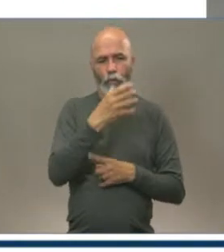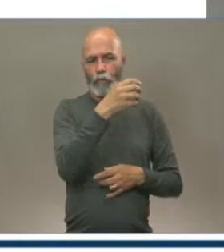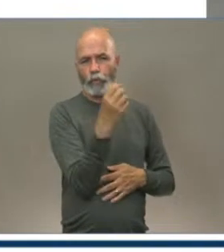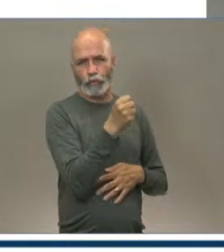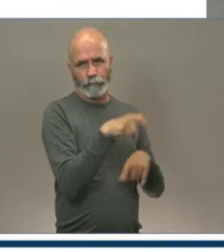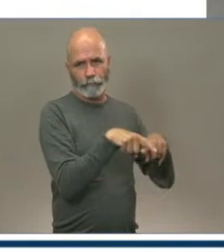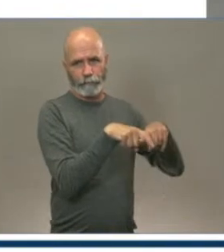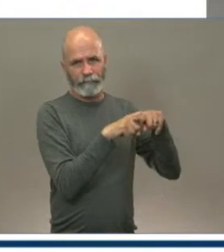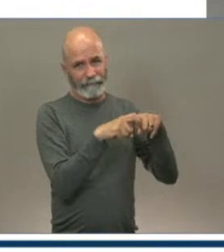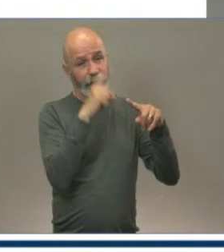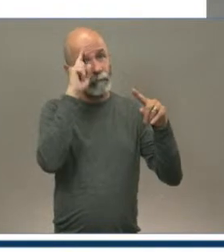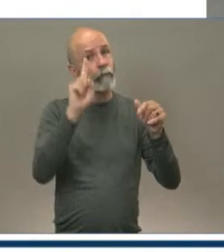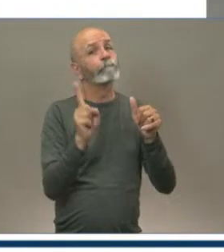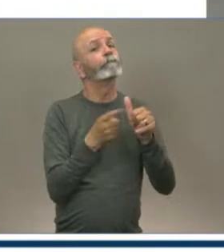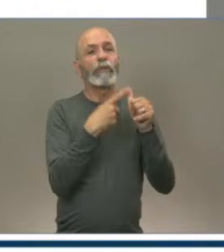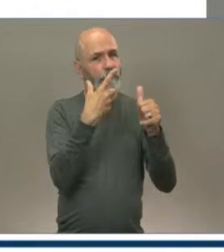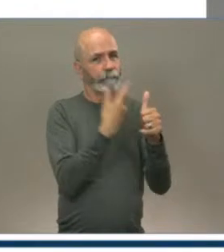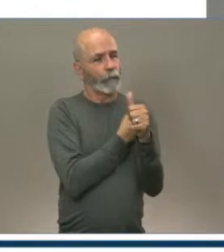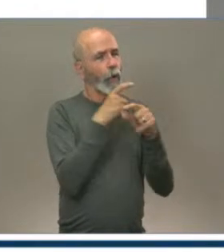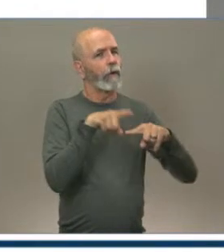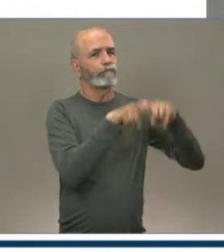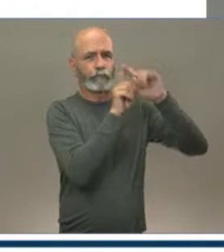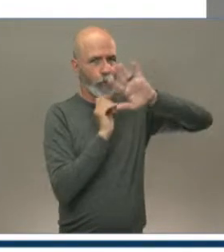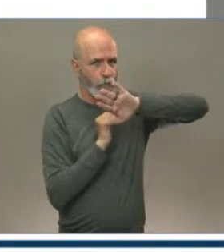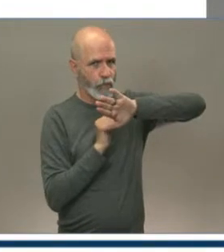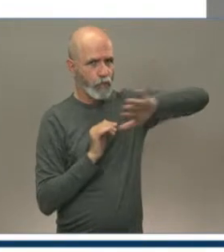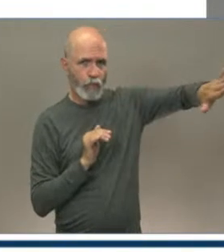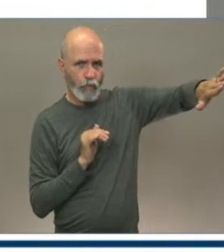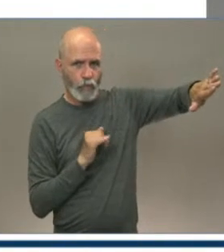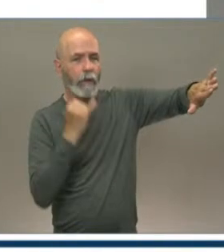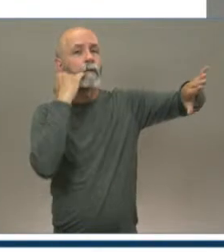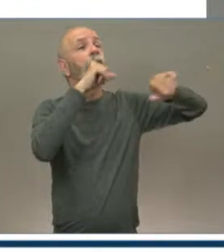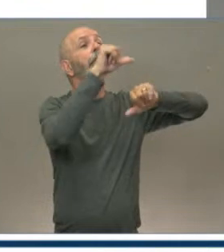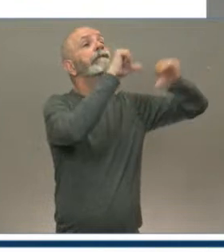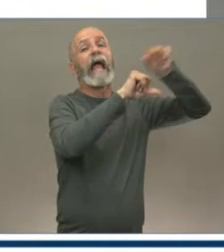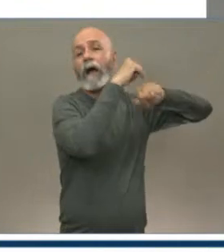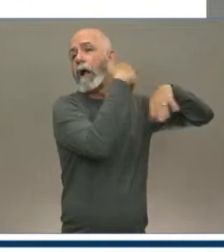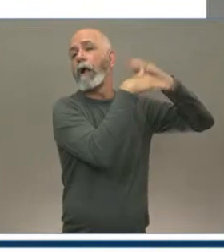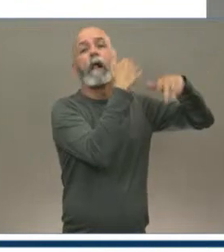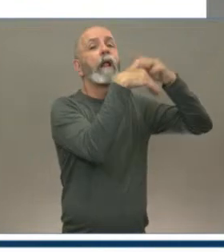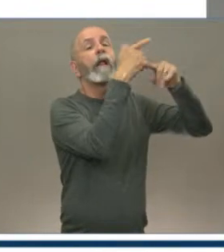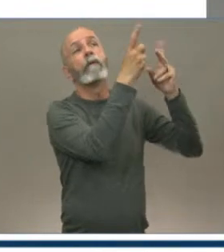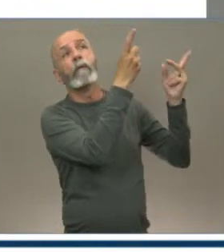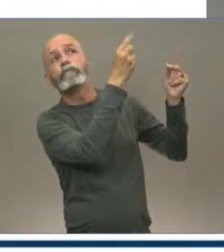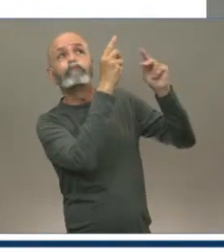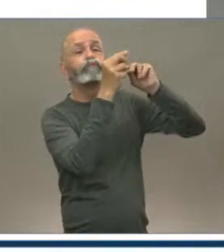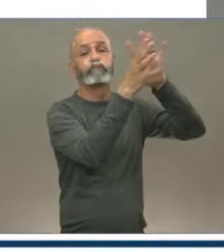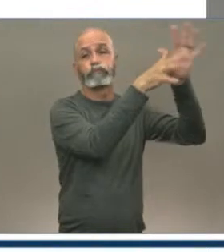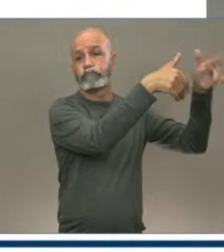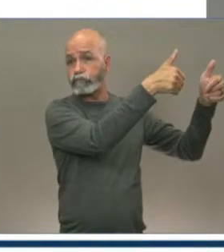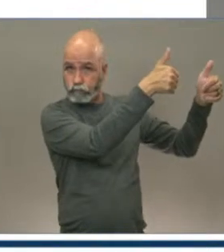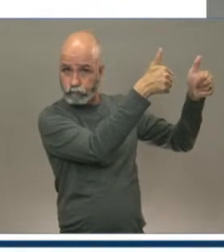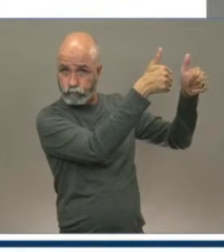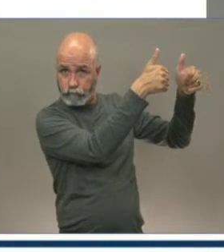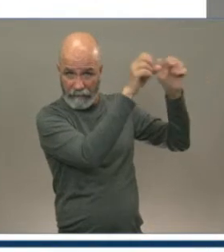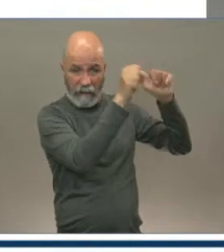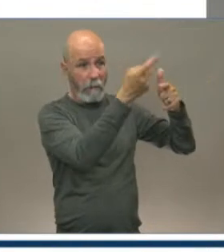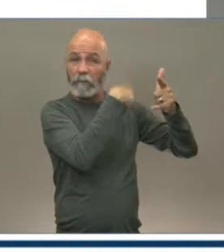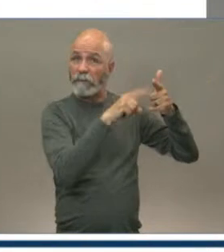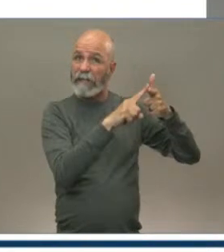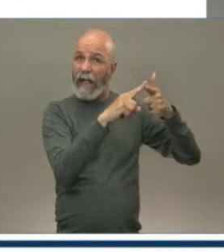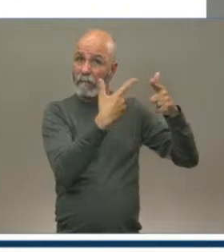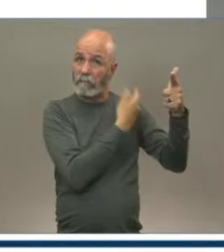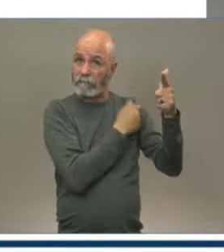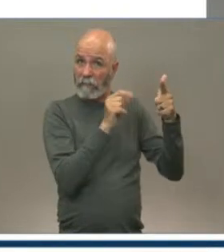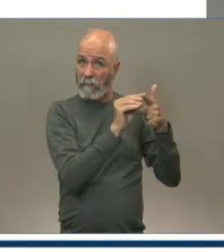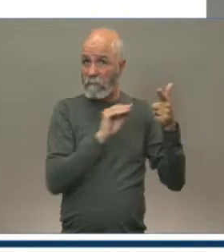dose. We're going to wait for the science to come and clarify what if any, is the use of AstraZeneca for second dose. We certainly know